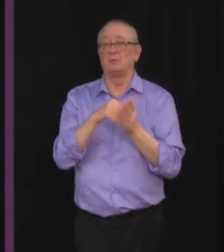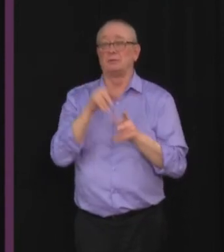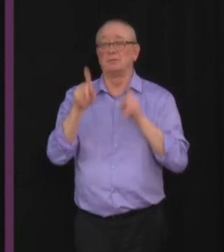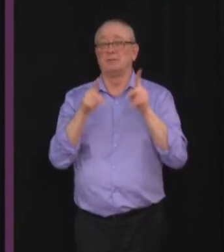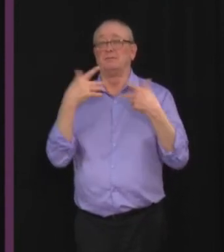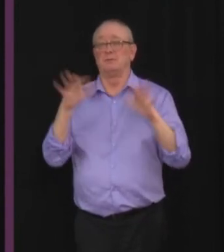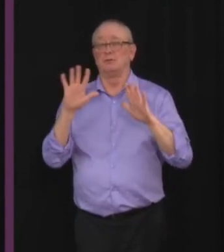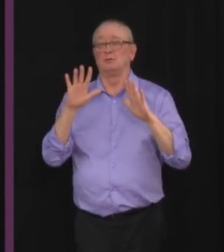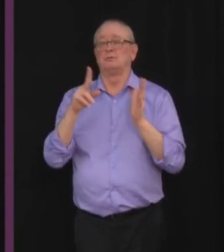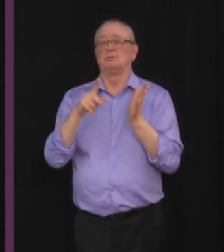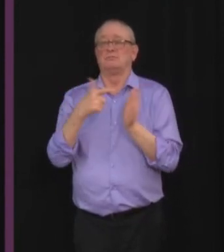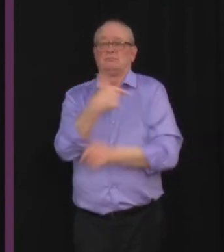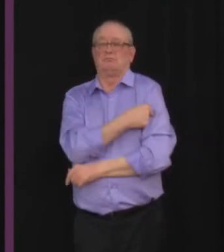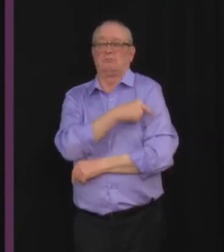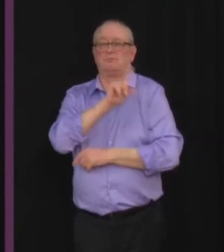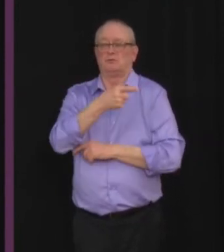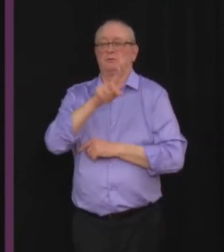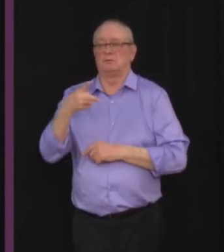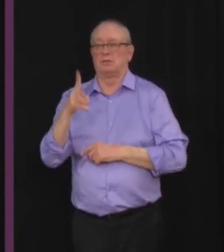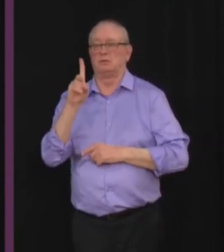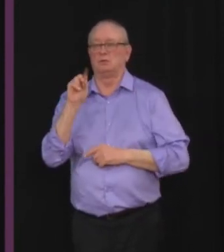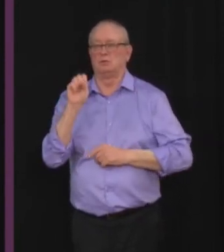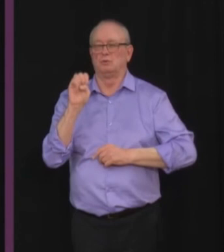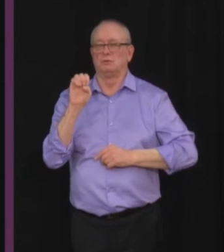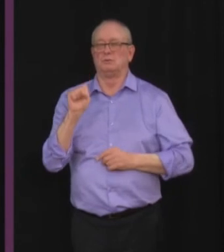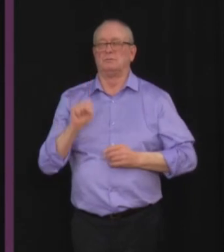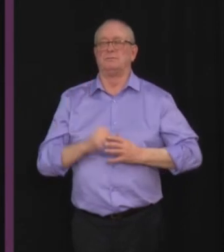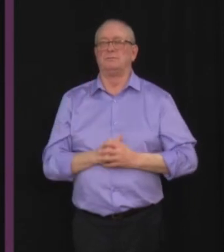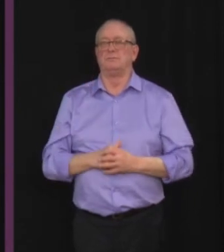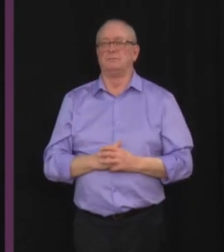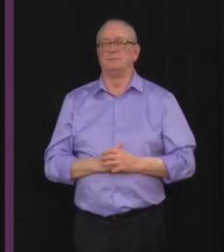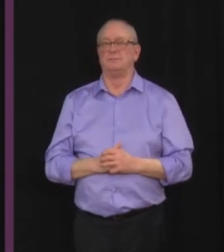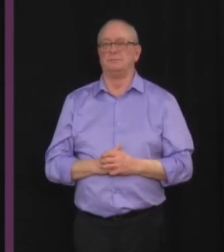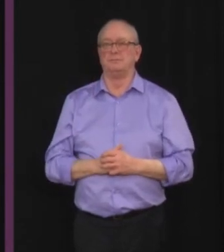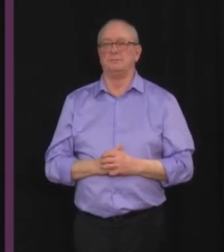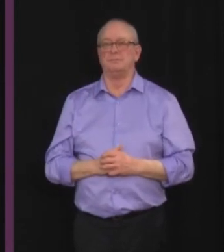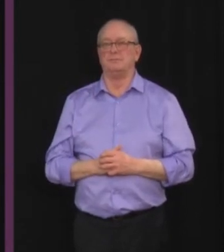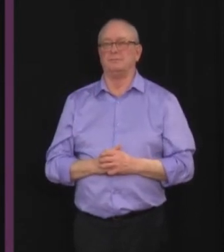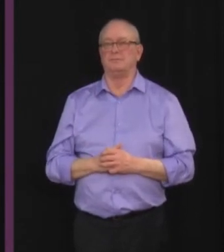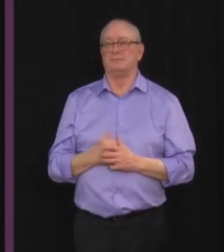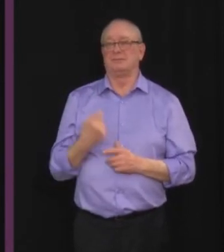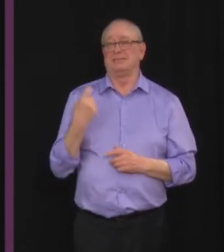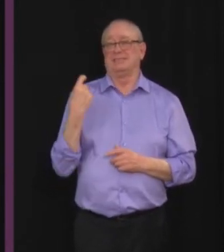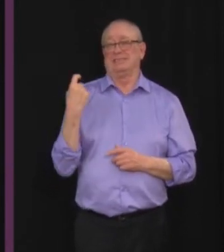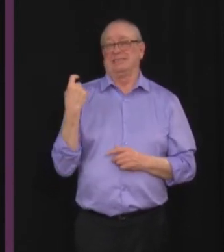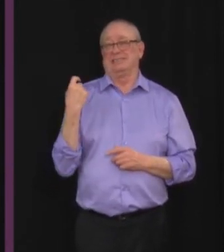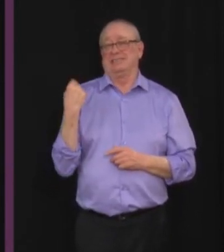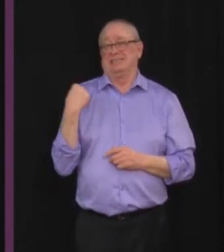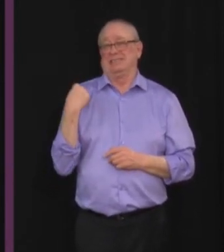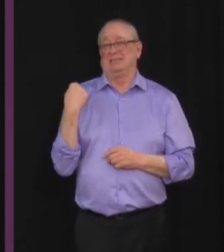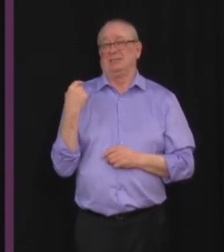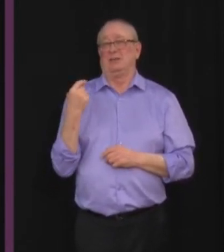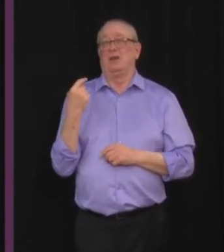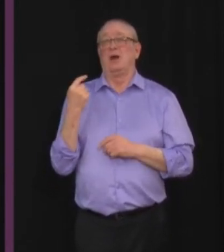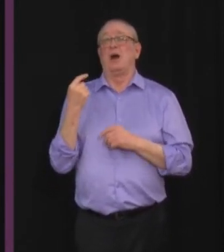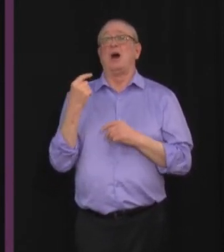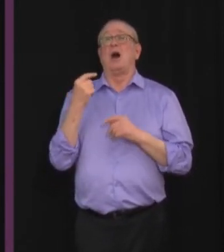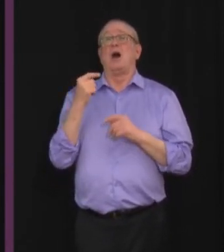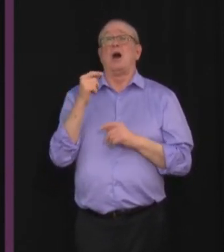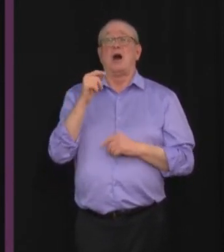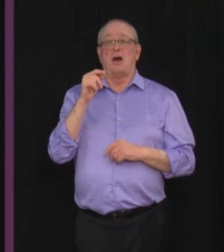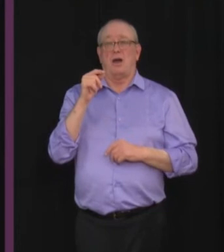doses. Over the last 24 hours, we have identified 415 new cases of